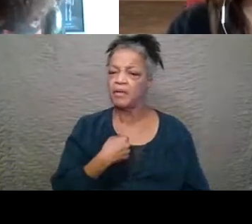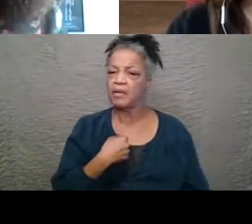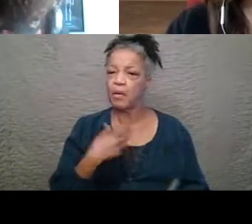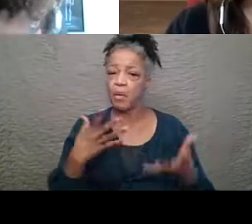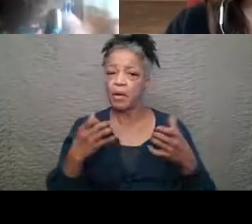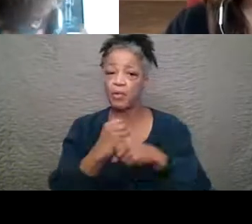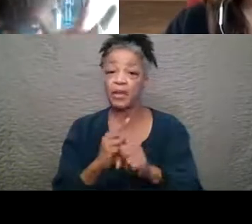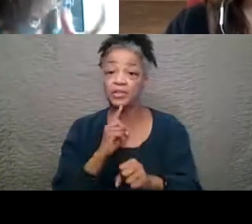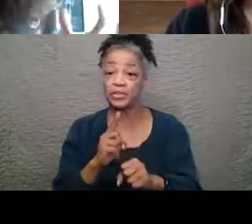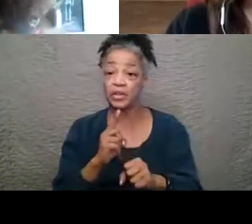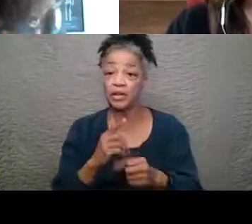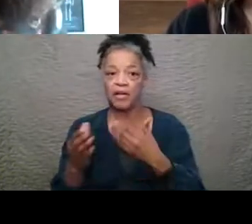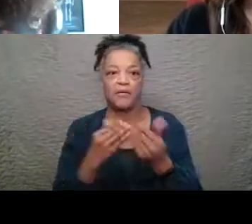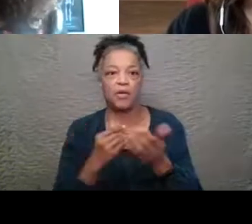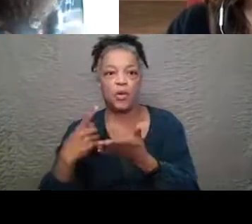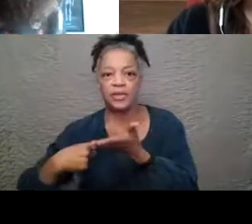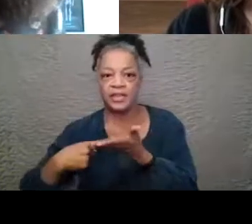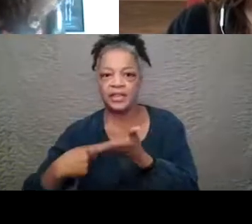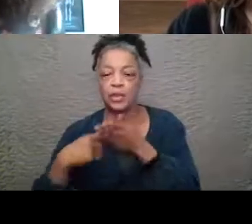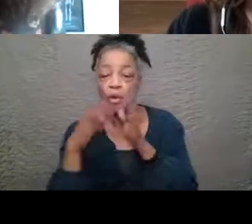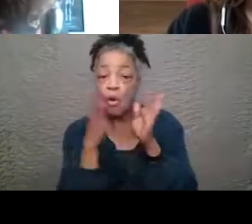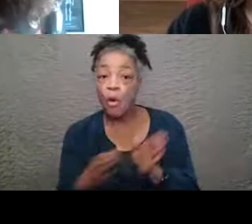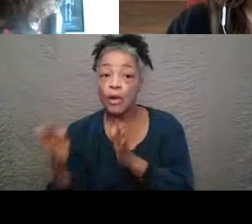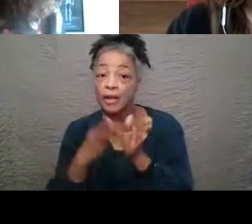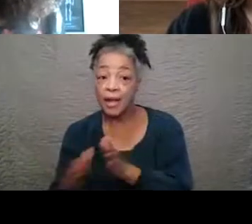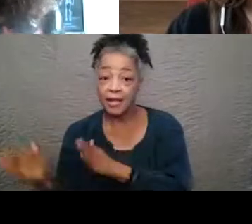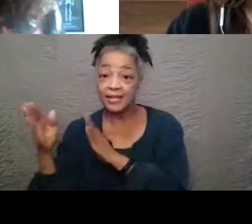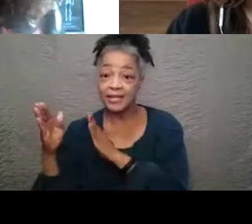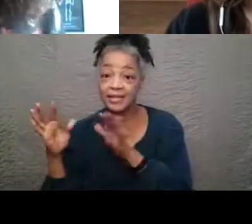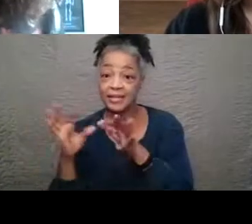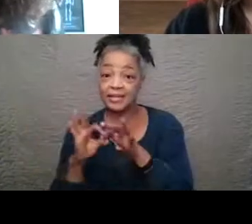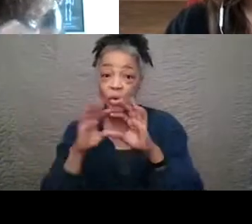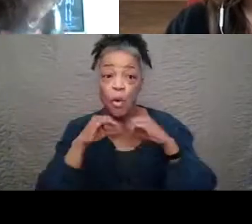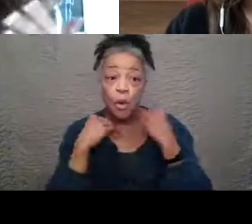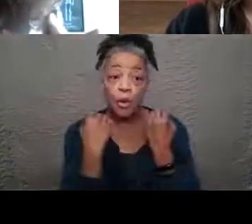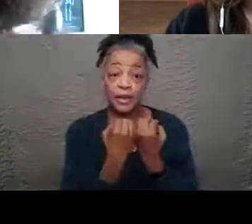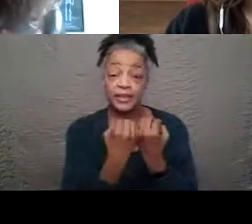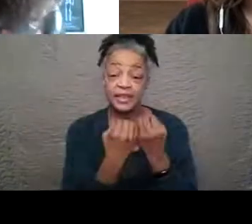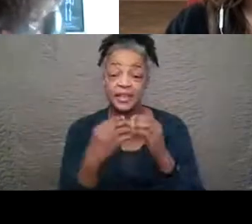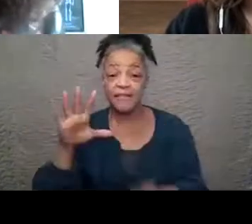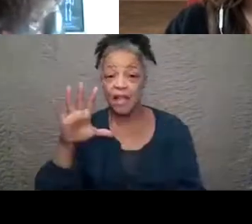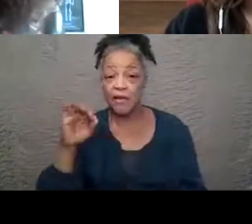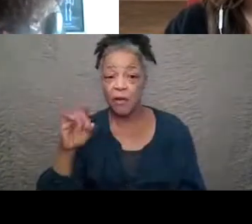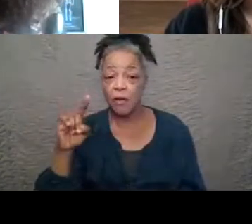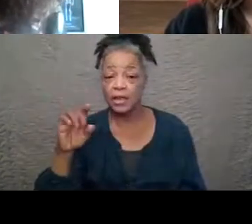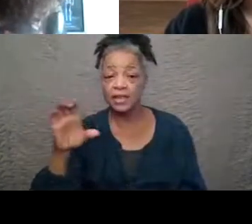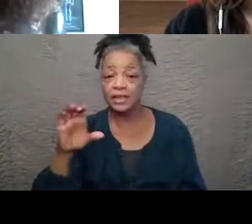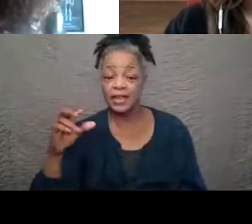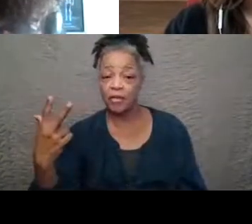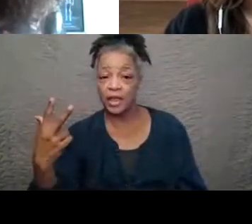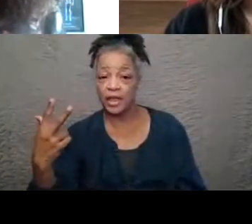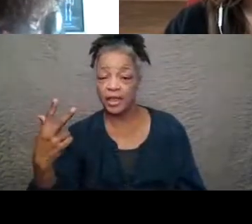make sure that although we're talking about organizing as far as organizations and 501c3s are concerned,